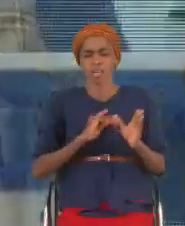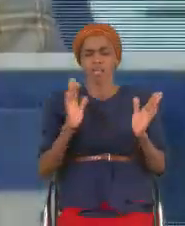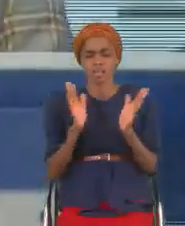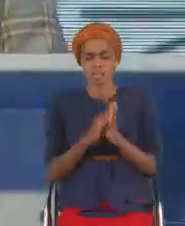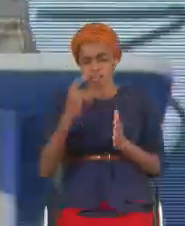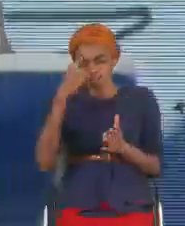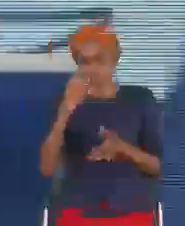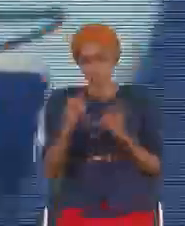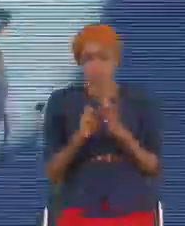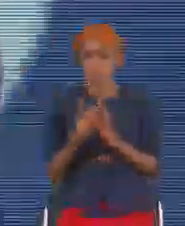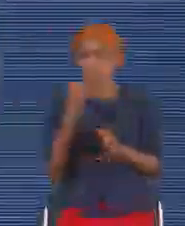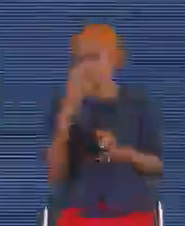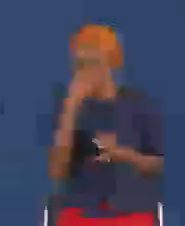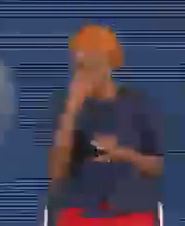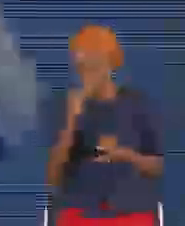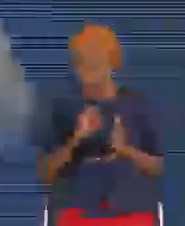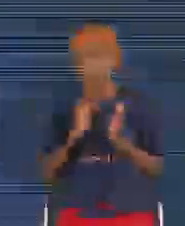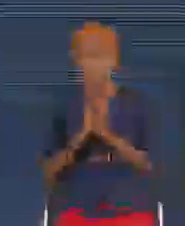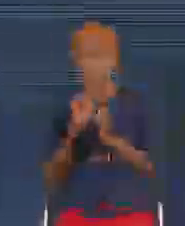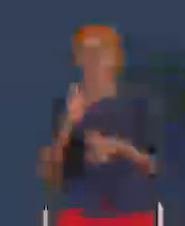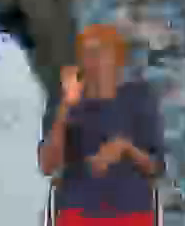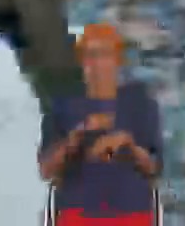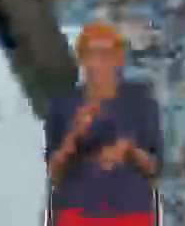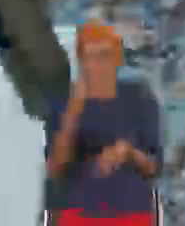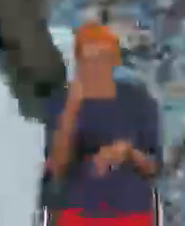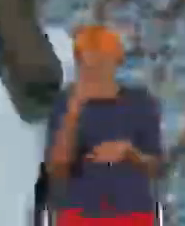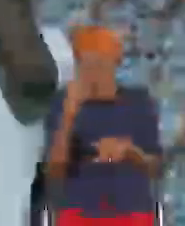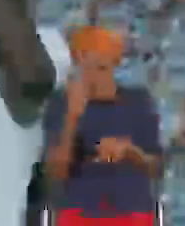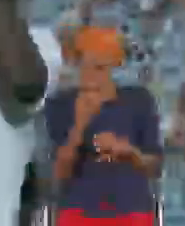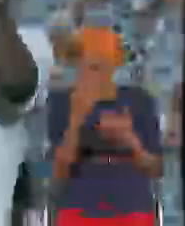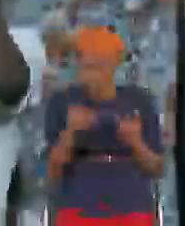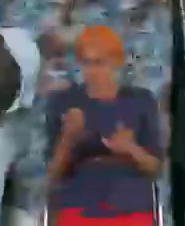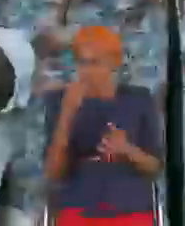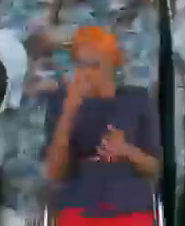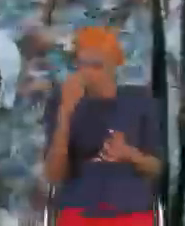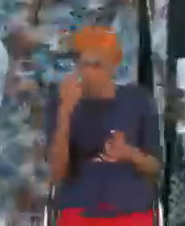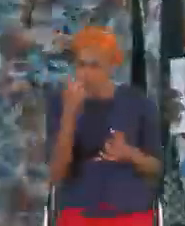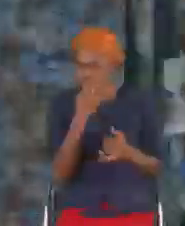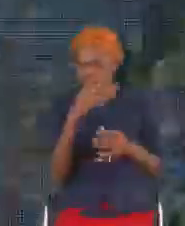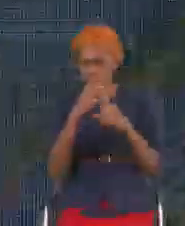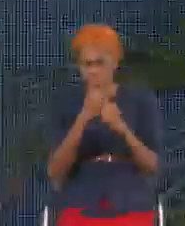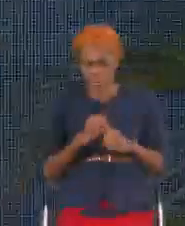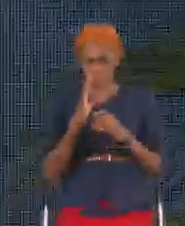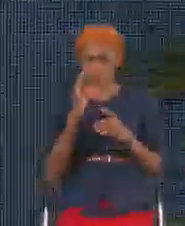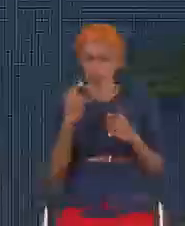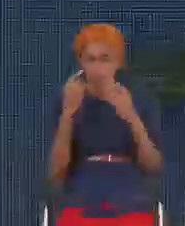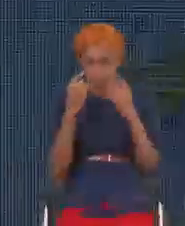are blind, I pray that you touch their blind eyes now. Blind eyes, receive your